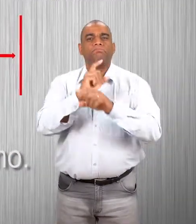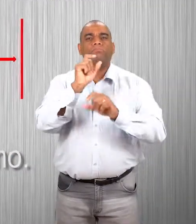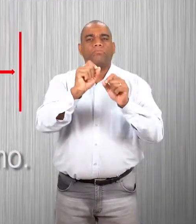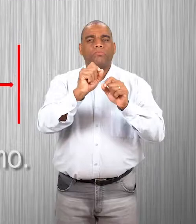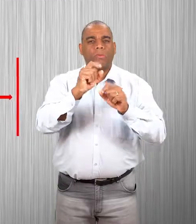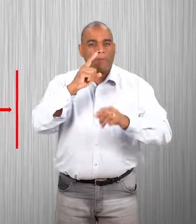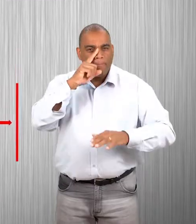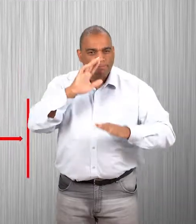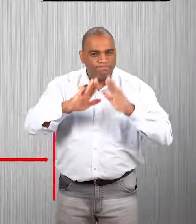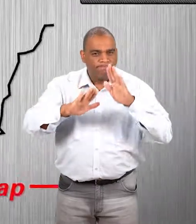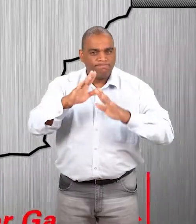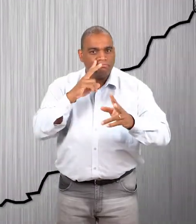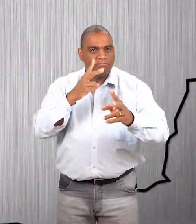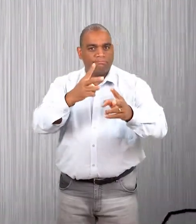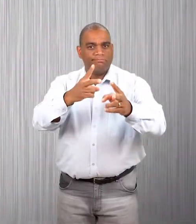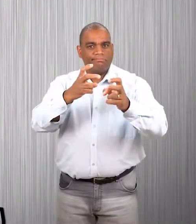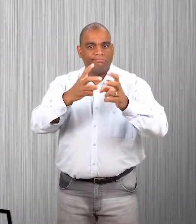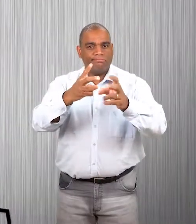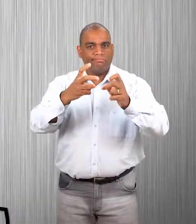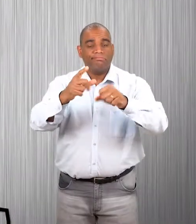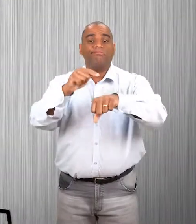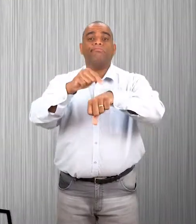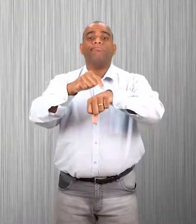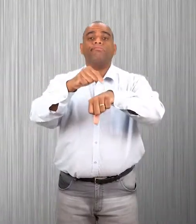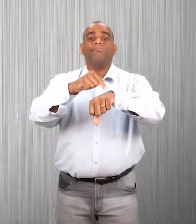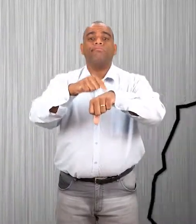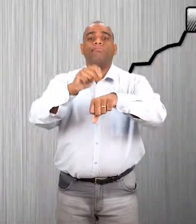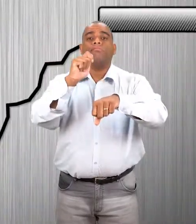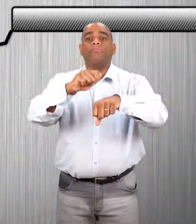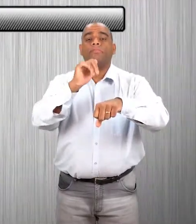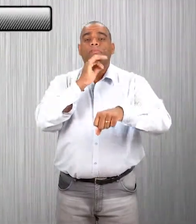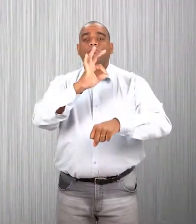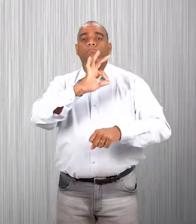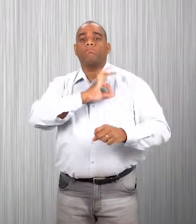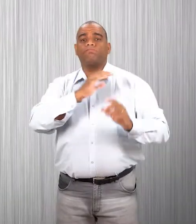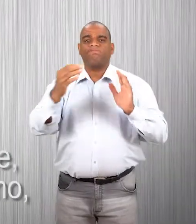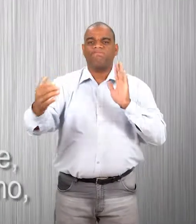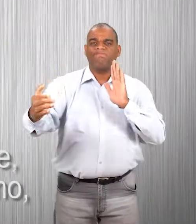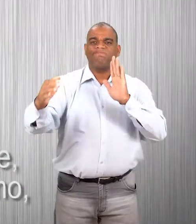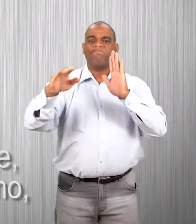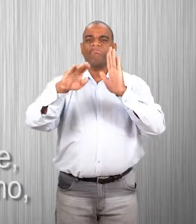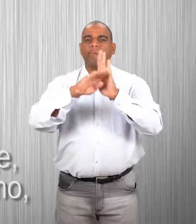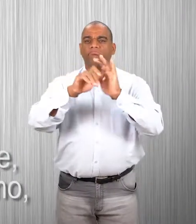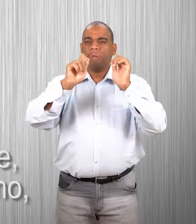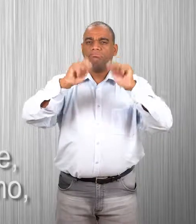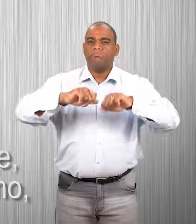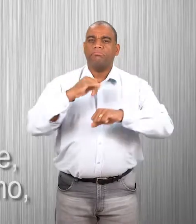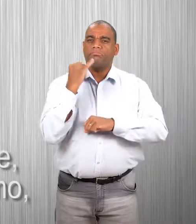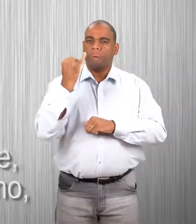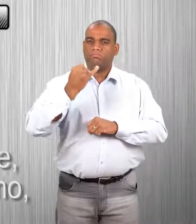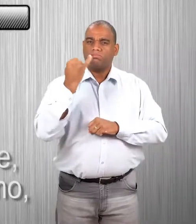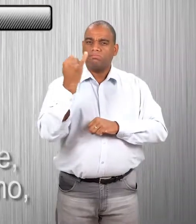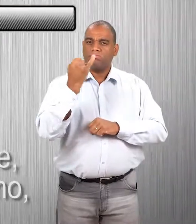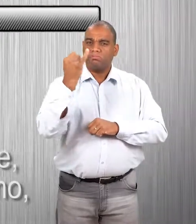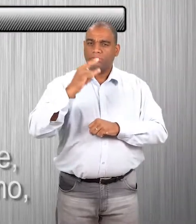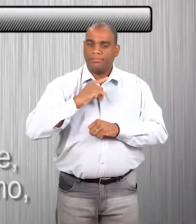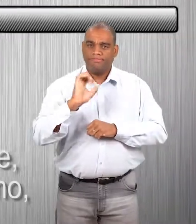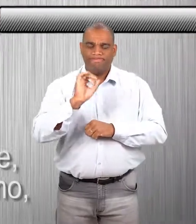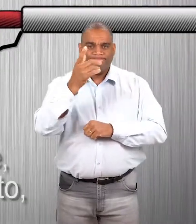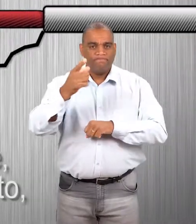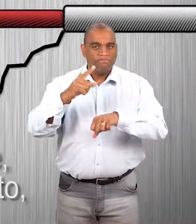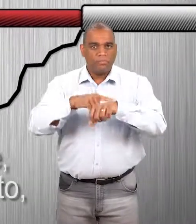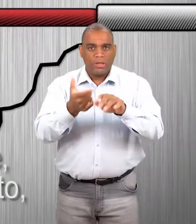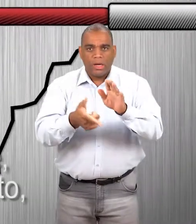danger gap, that period of time between the onset of violence and the arrival of authorities. And it's important to understand that inside the extreme